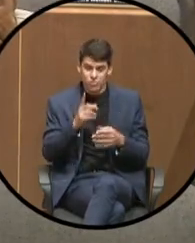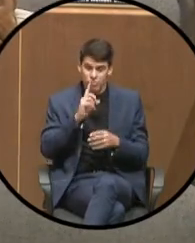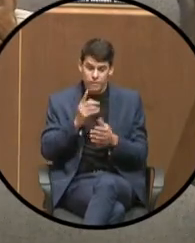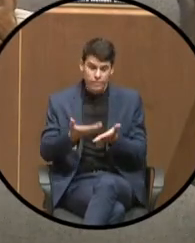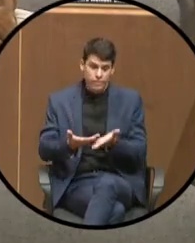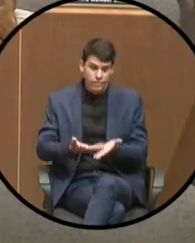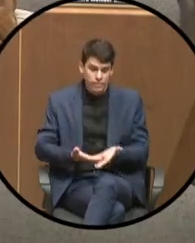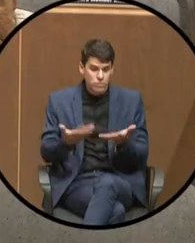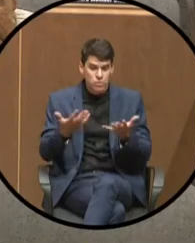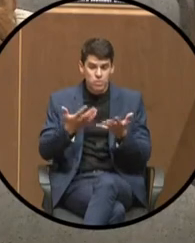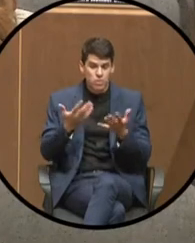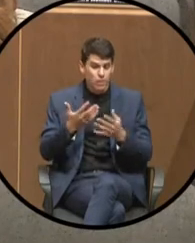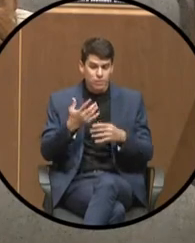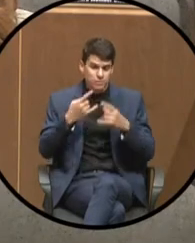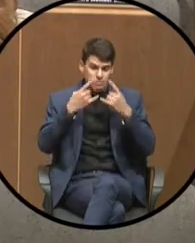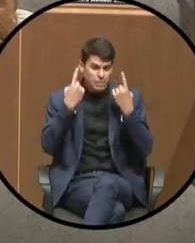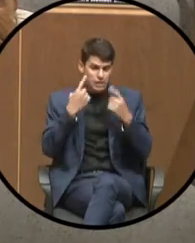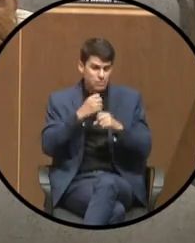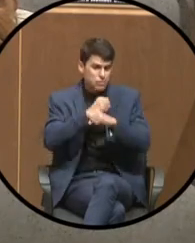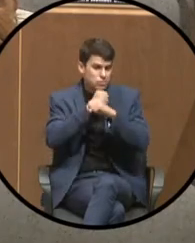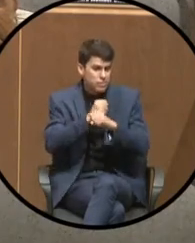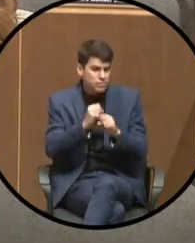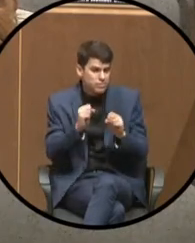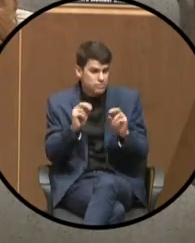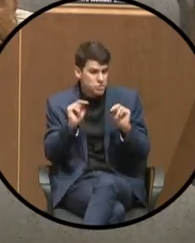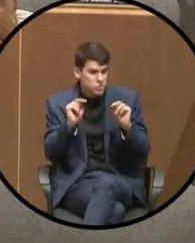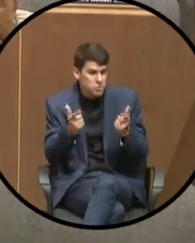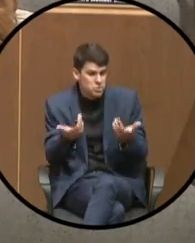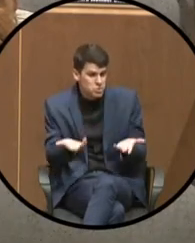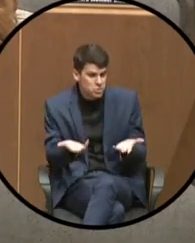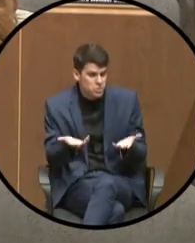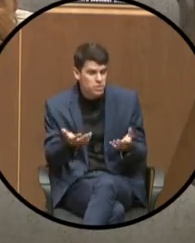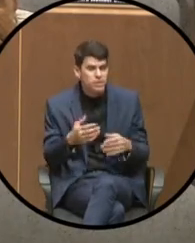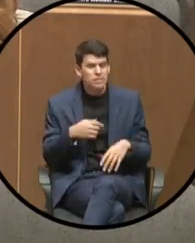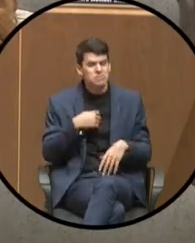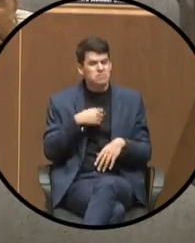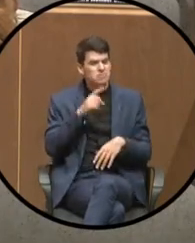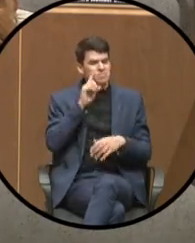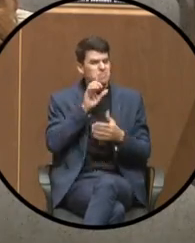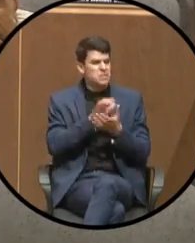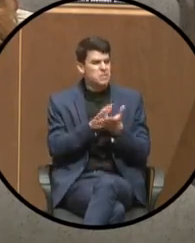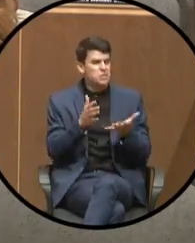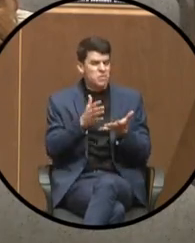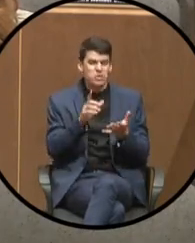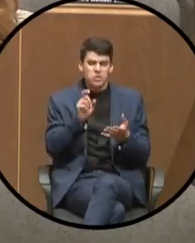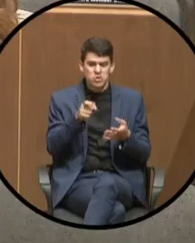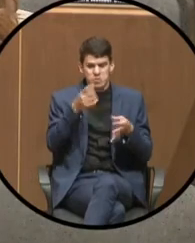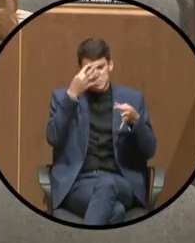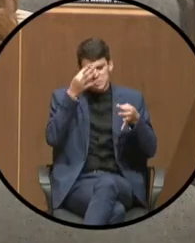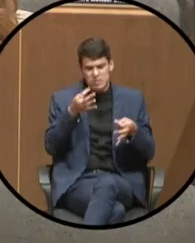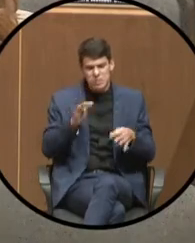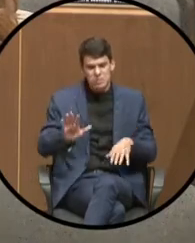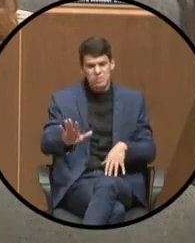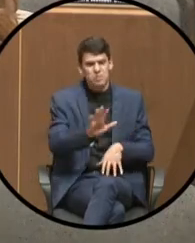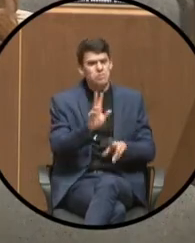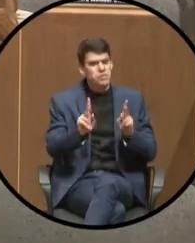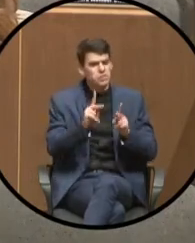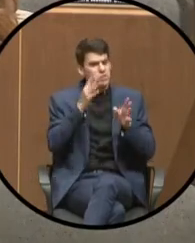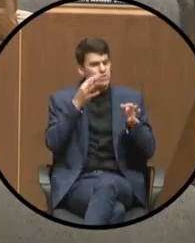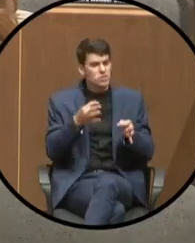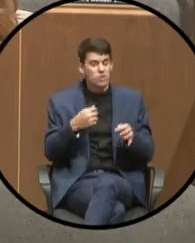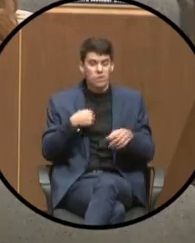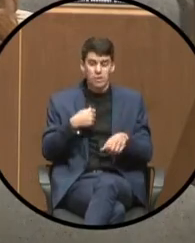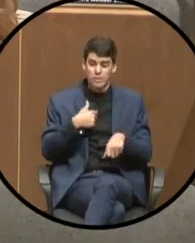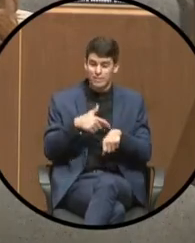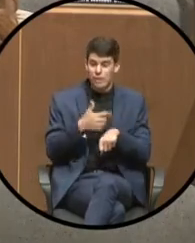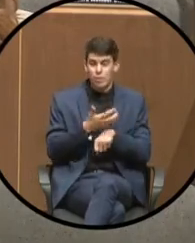far as holding back viruses. It's I believe that it's something that it should be a choice. Bottom line, and I don't want to waste any